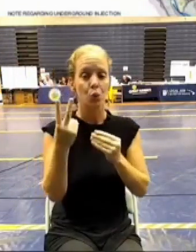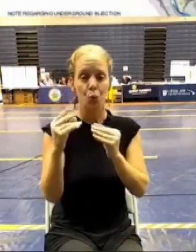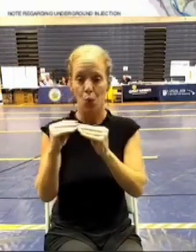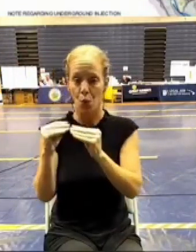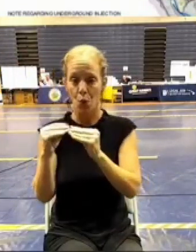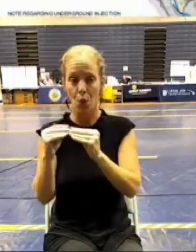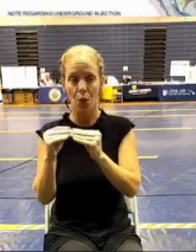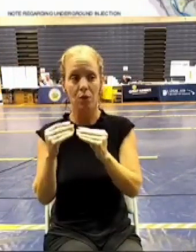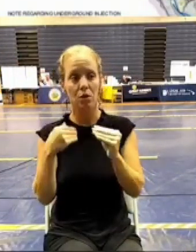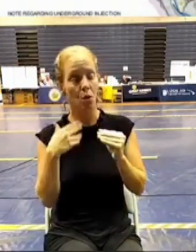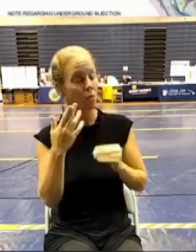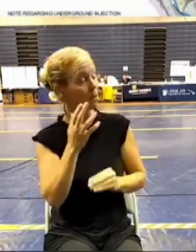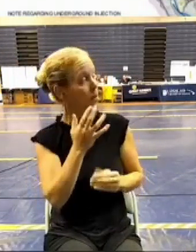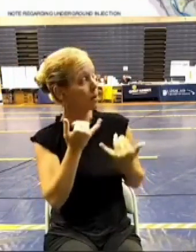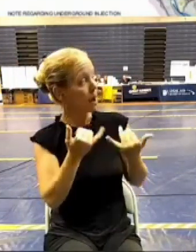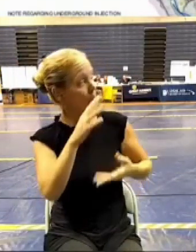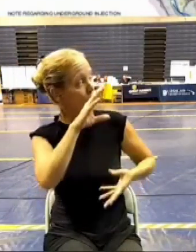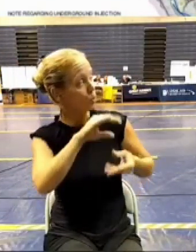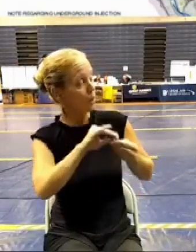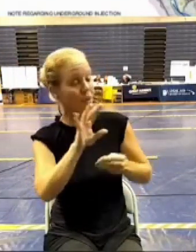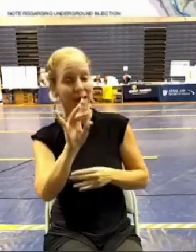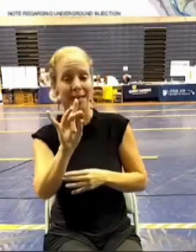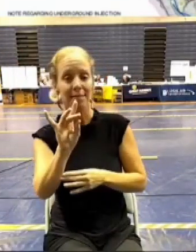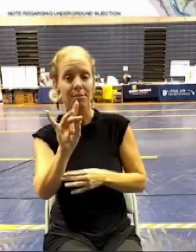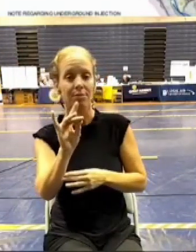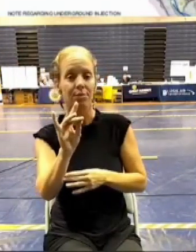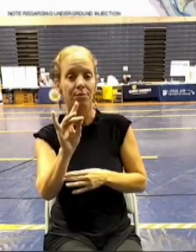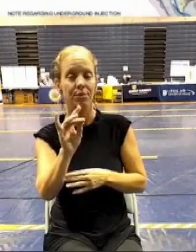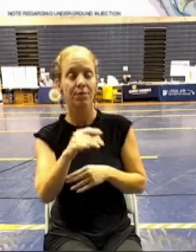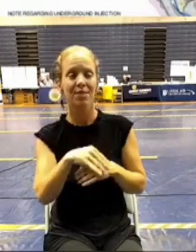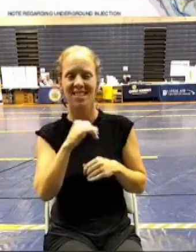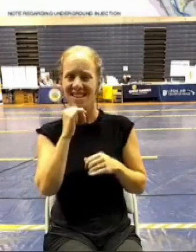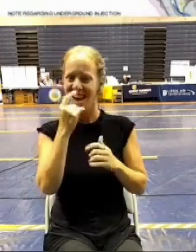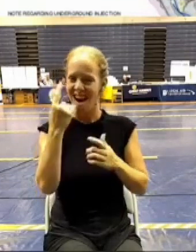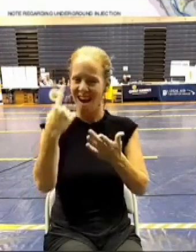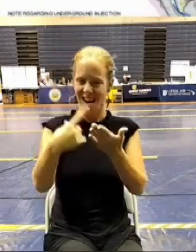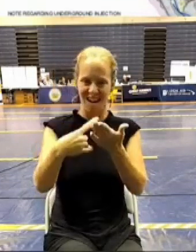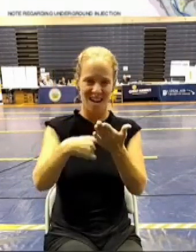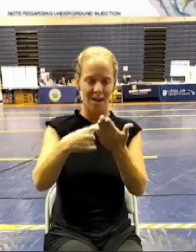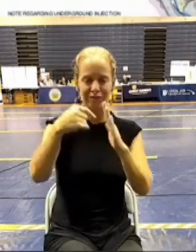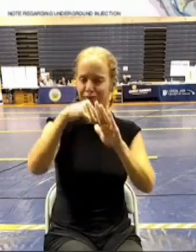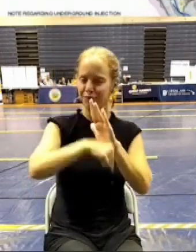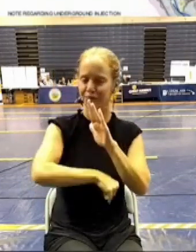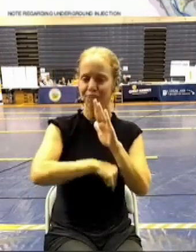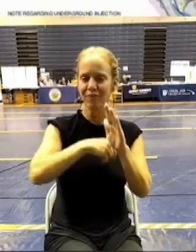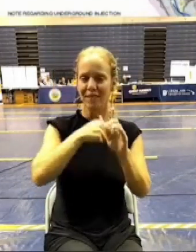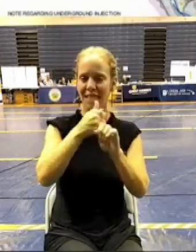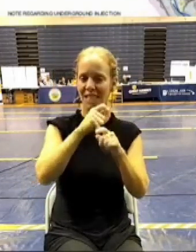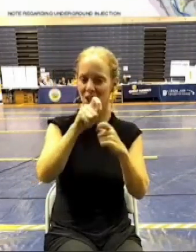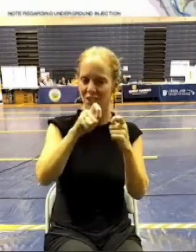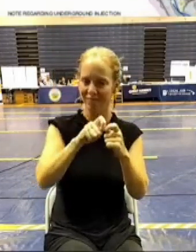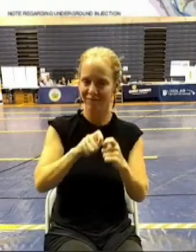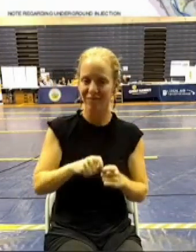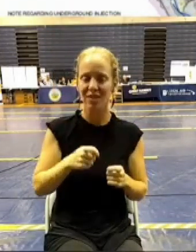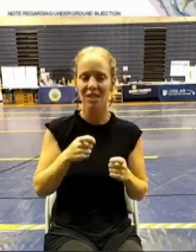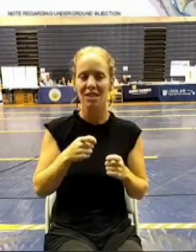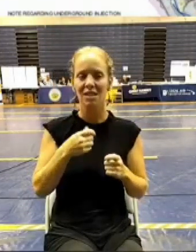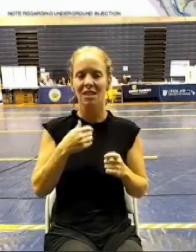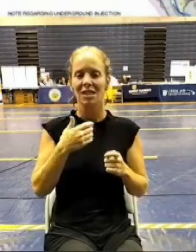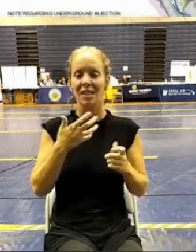became with this list of eight that you see here. I'm not going to go in detail to each of these locations because we